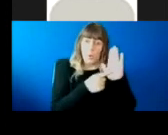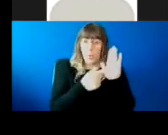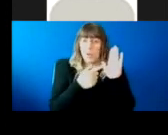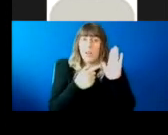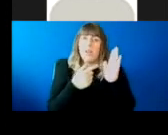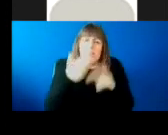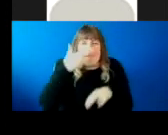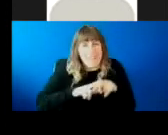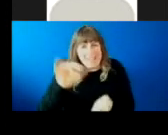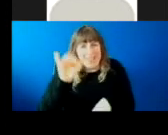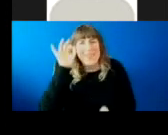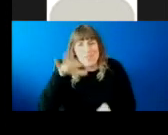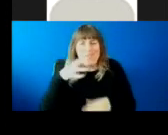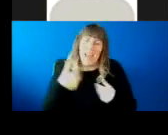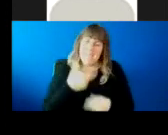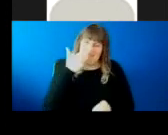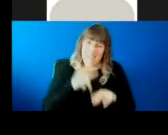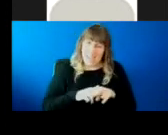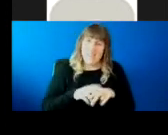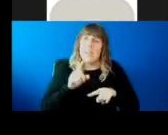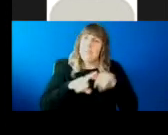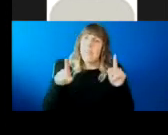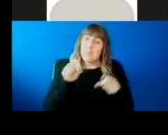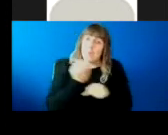bit of fun with it. But yeah, it's work.